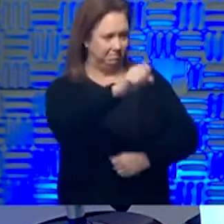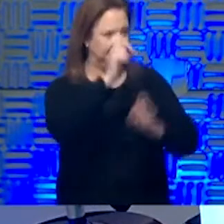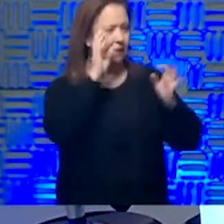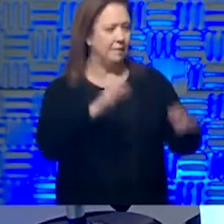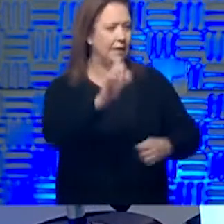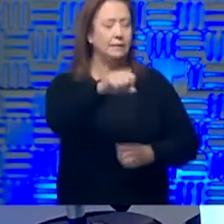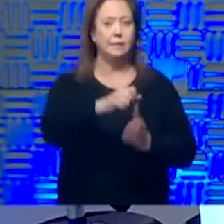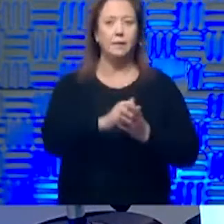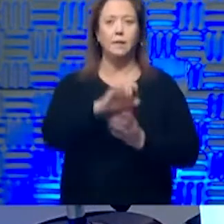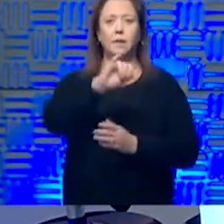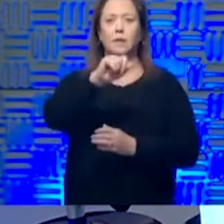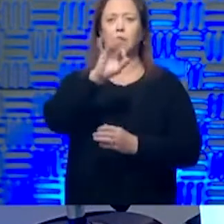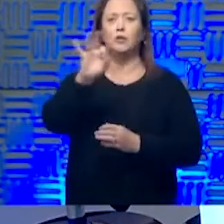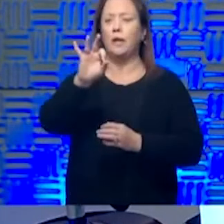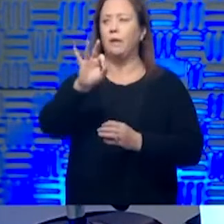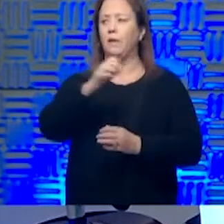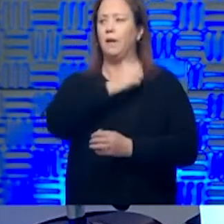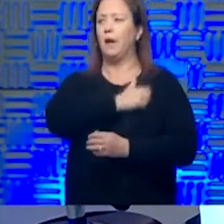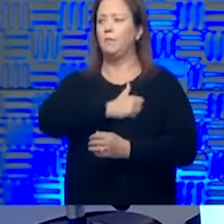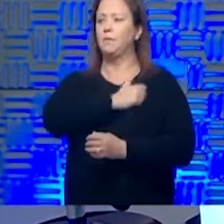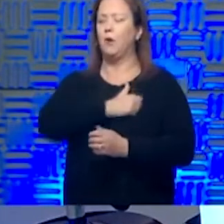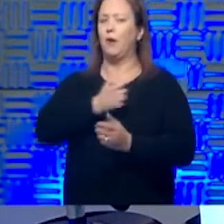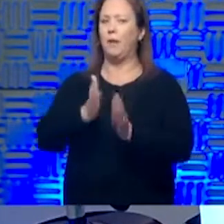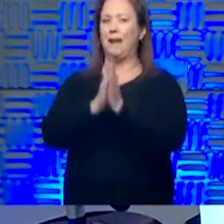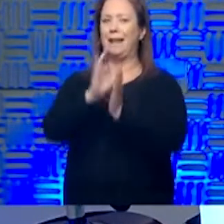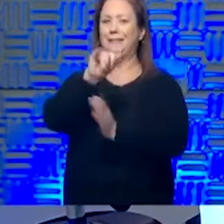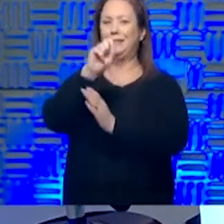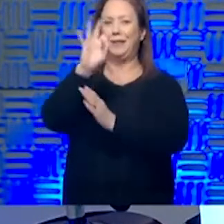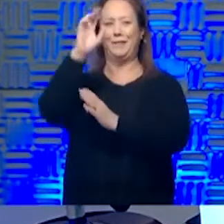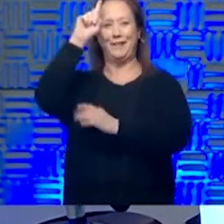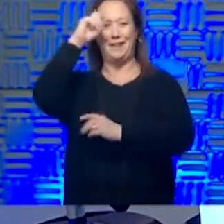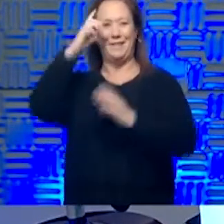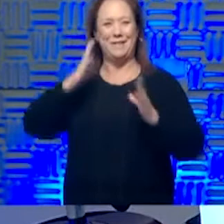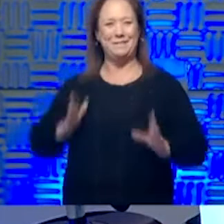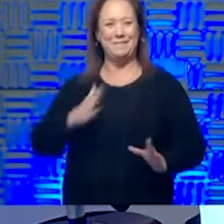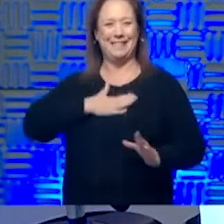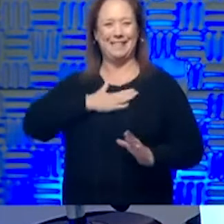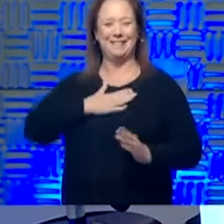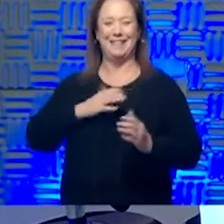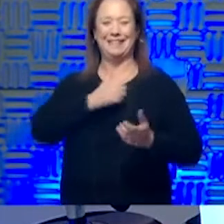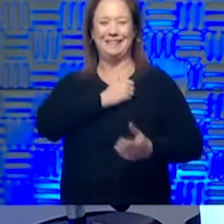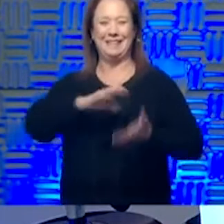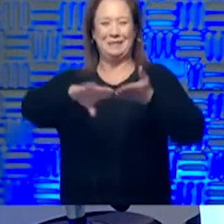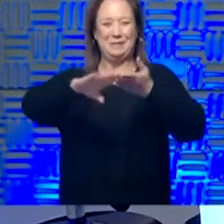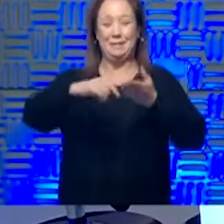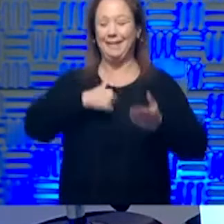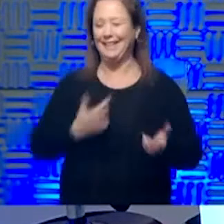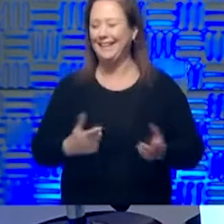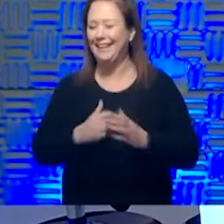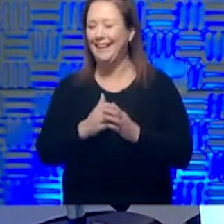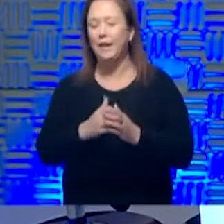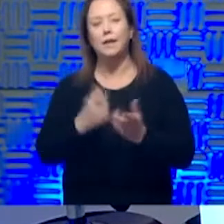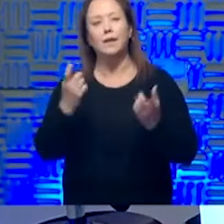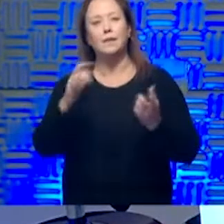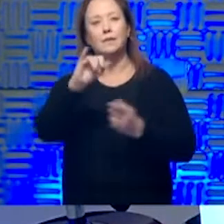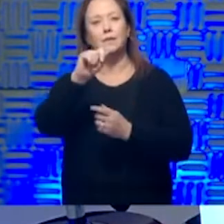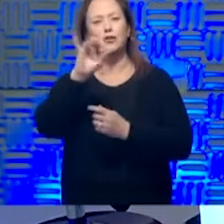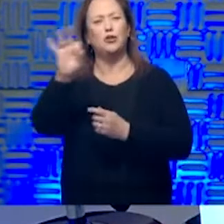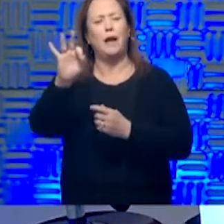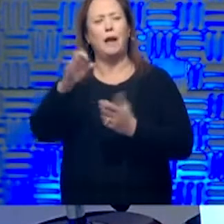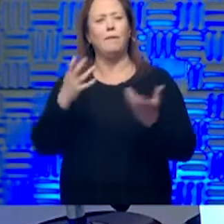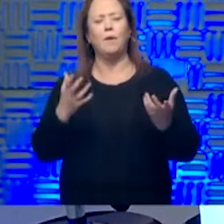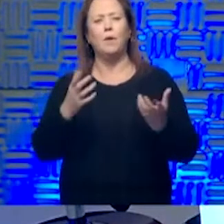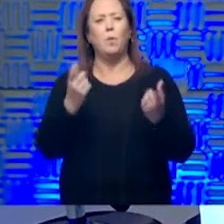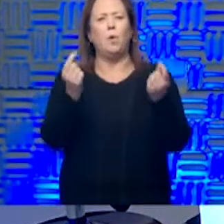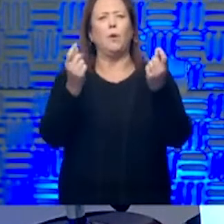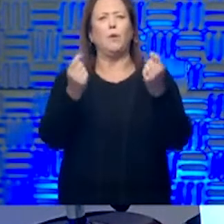can I ask a quick question? Sorry, media, I want to ask my own question. So Jeff, what were you doing when were you on the back